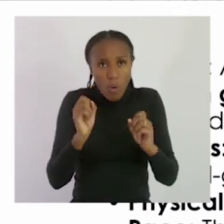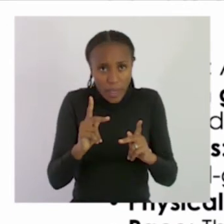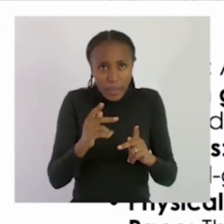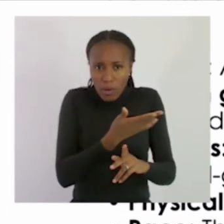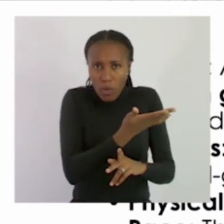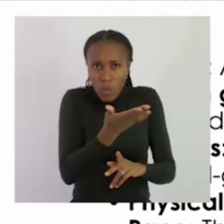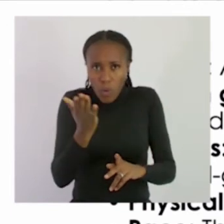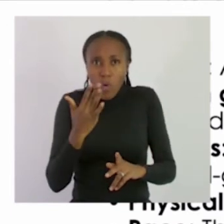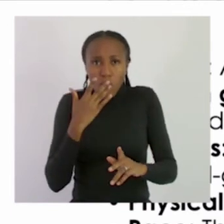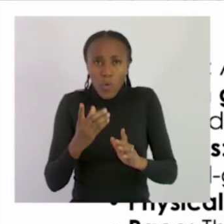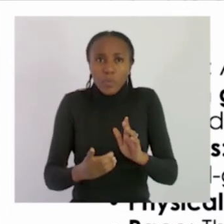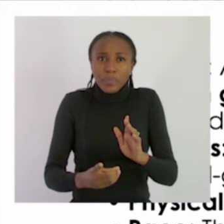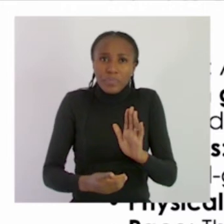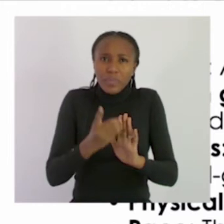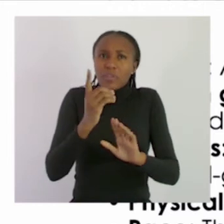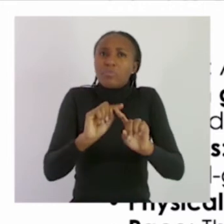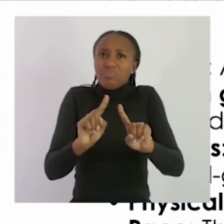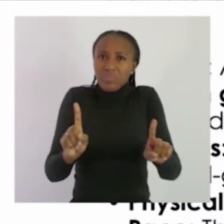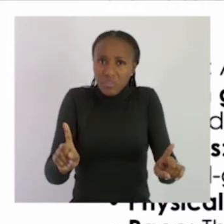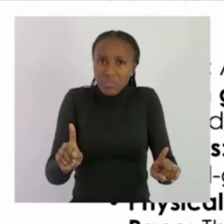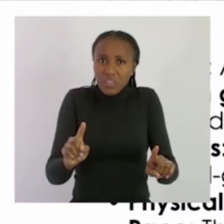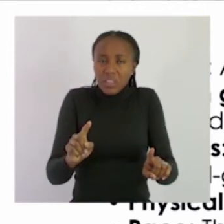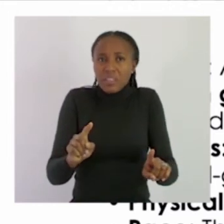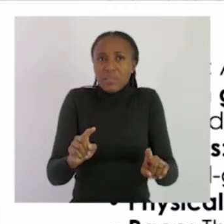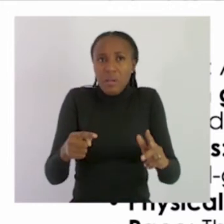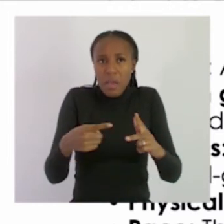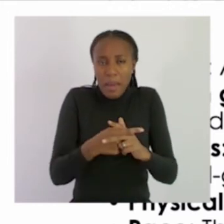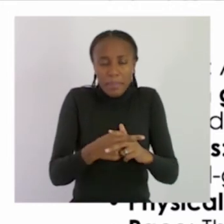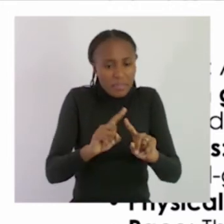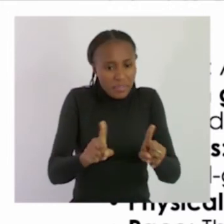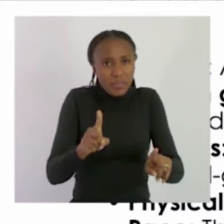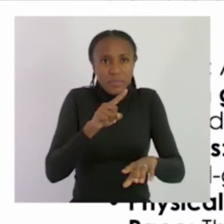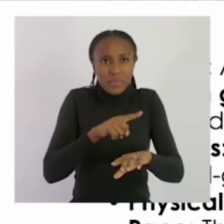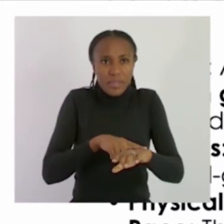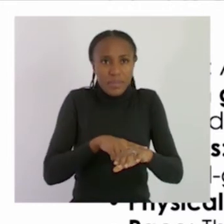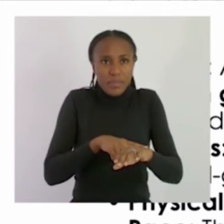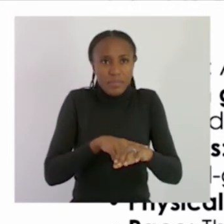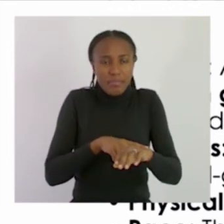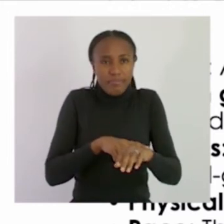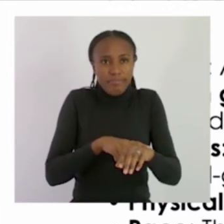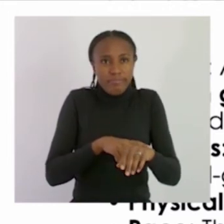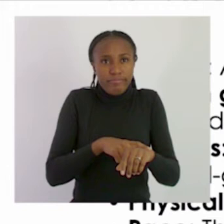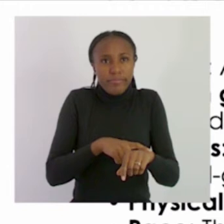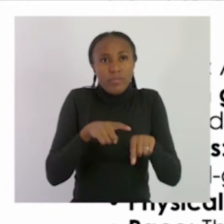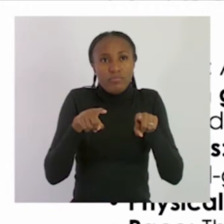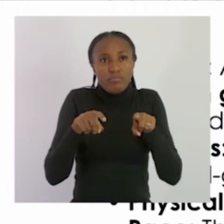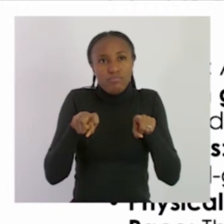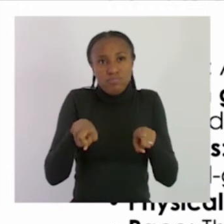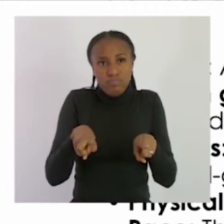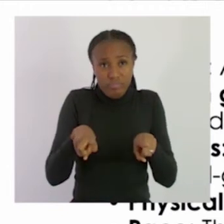something happens. How fast or how slow does the pace? And we look at the